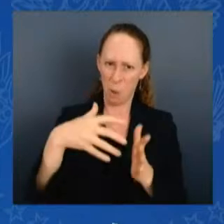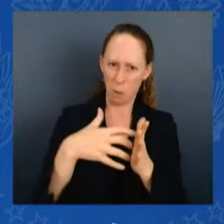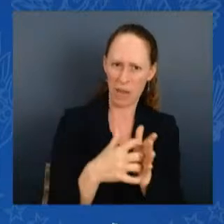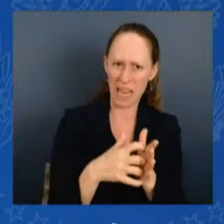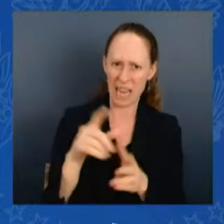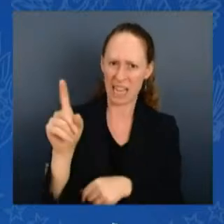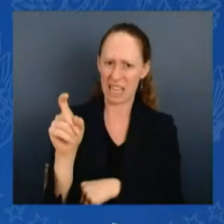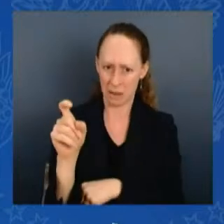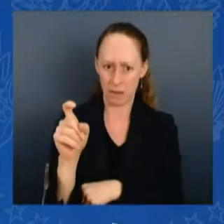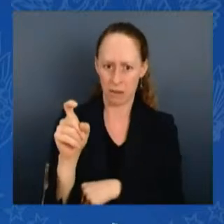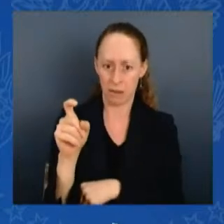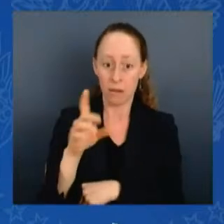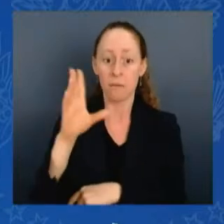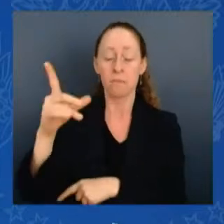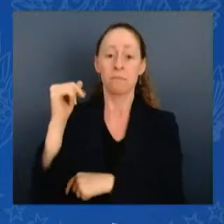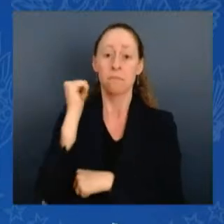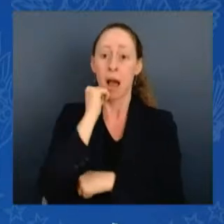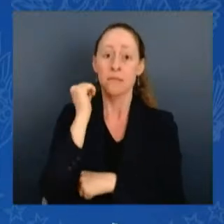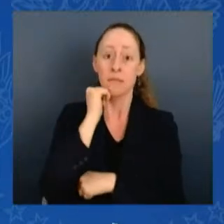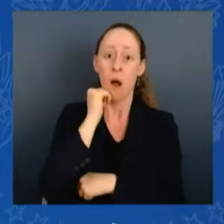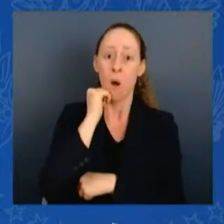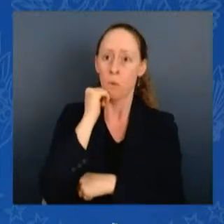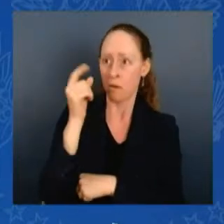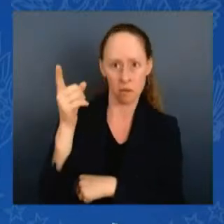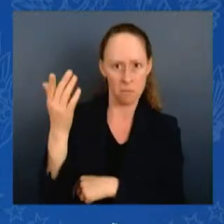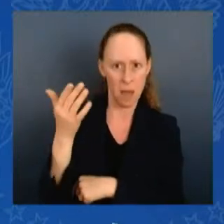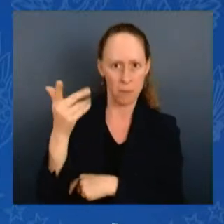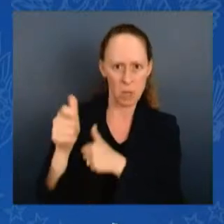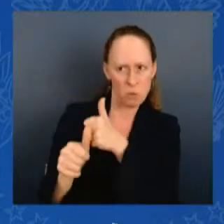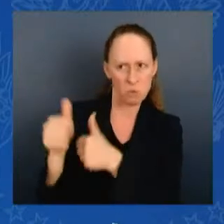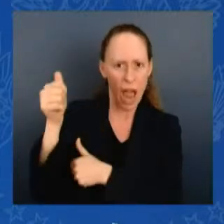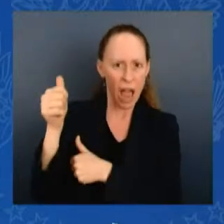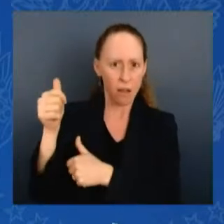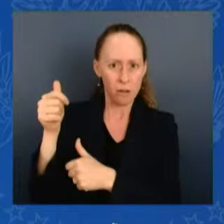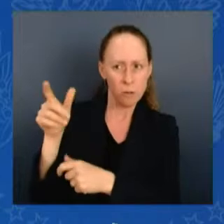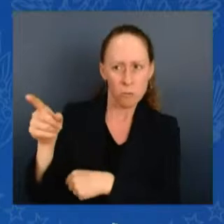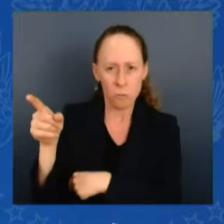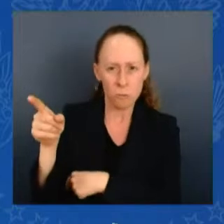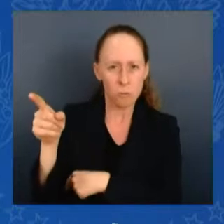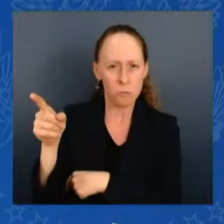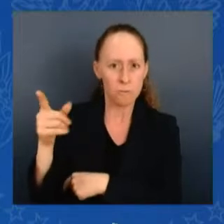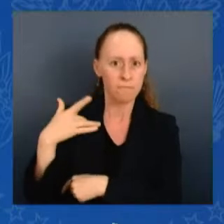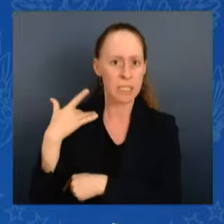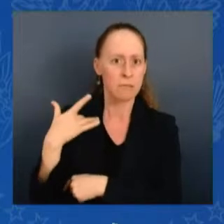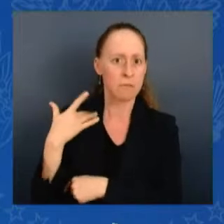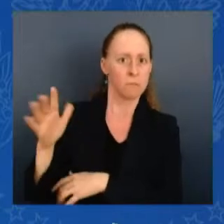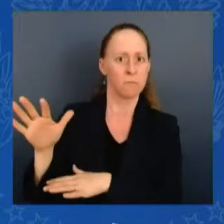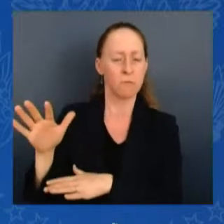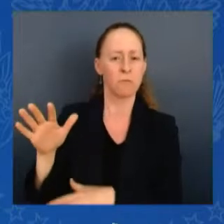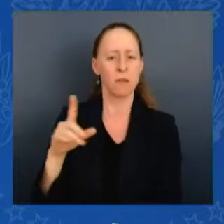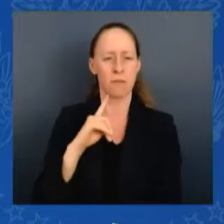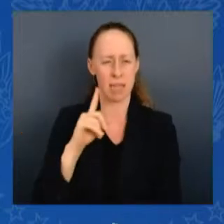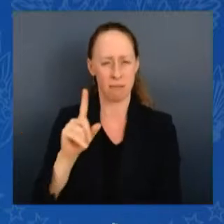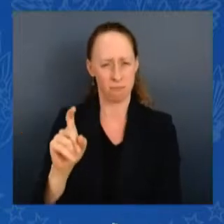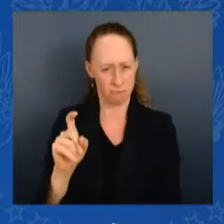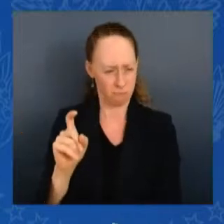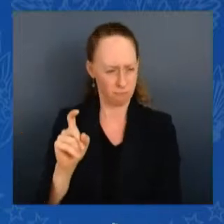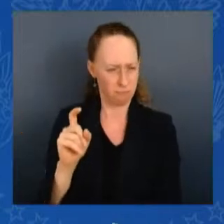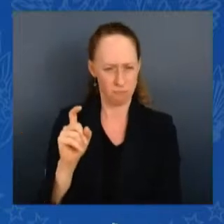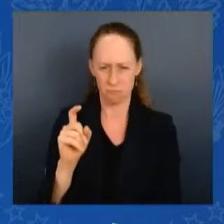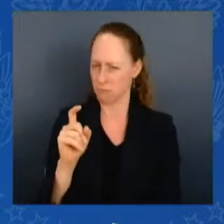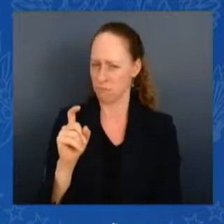Just as at previous crossroads, it was not an obvious choice. It was not an easy